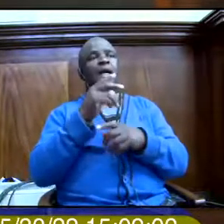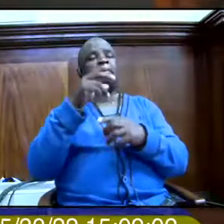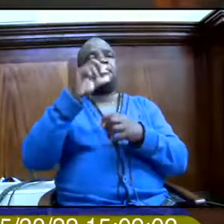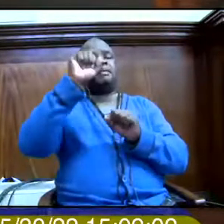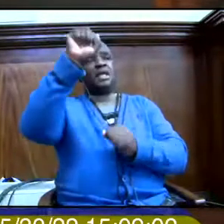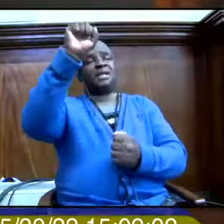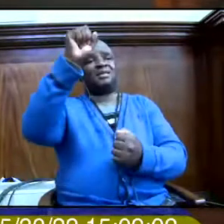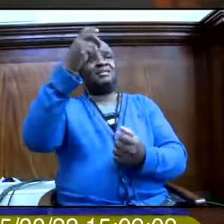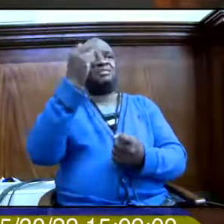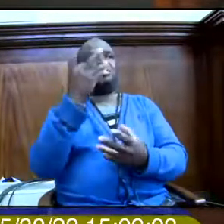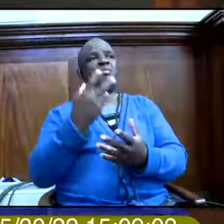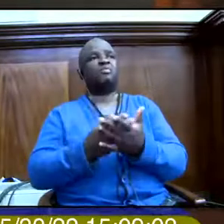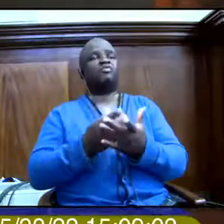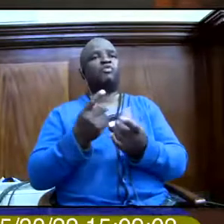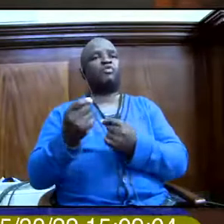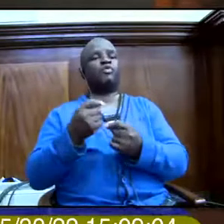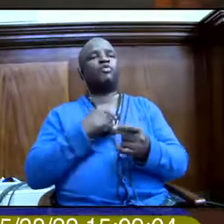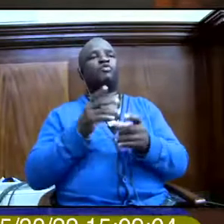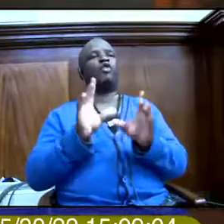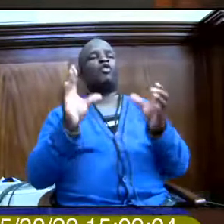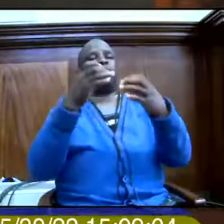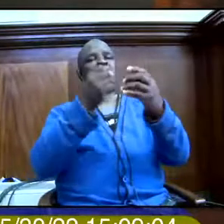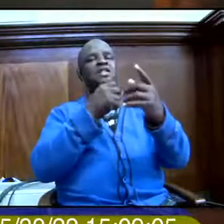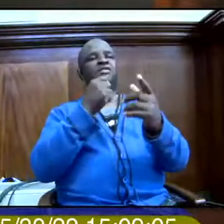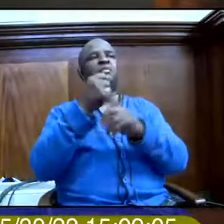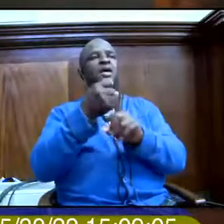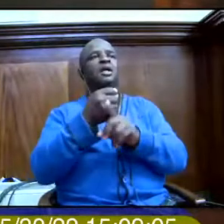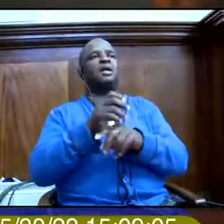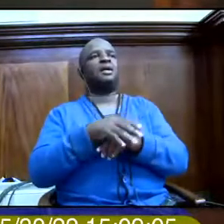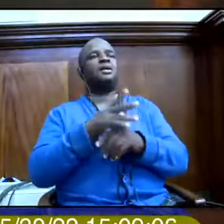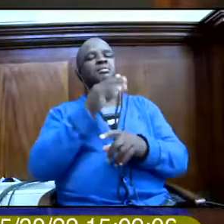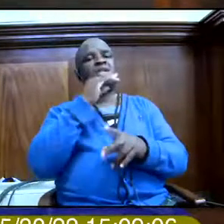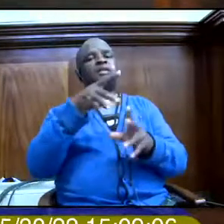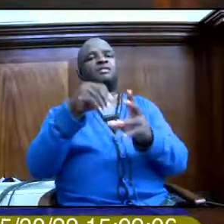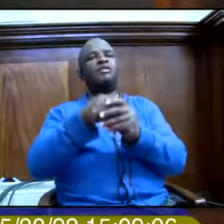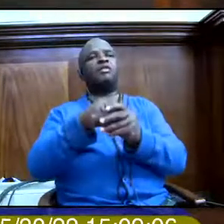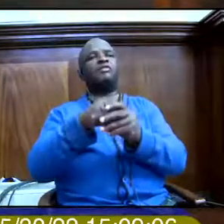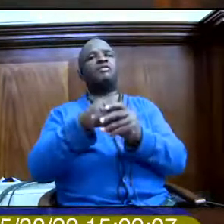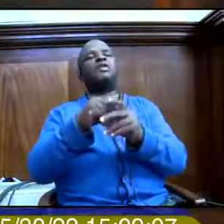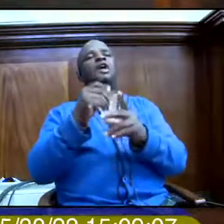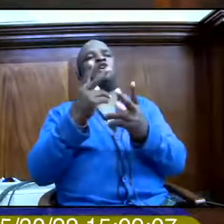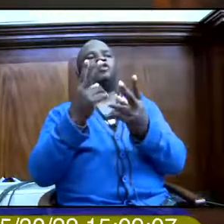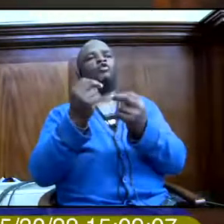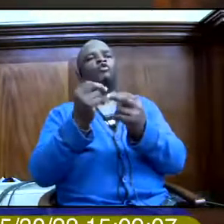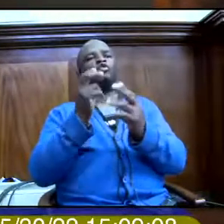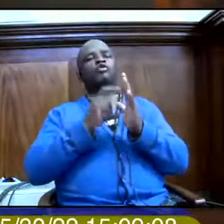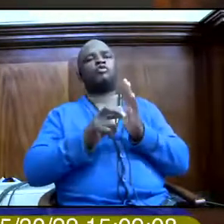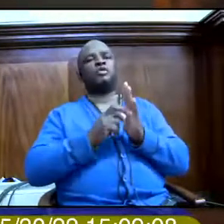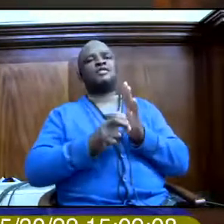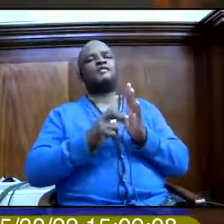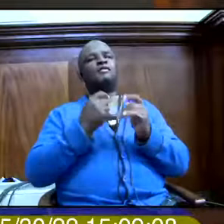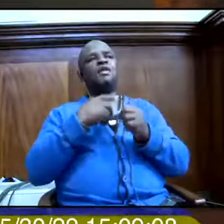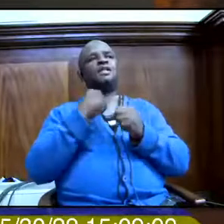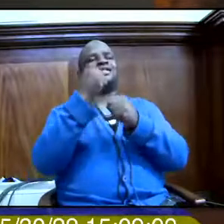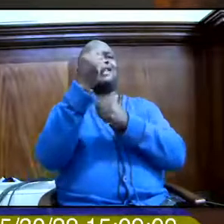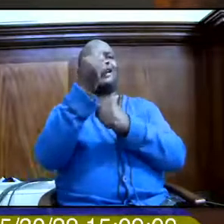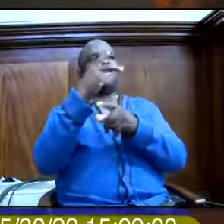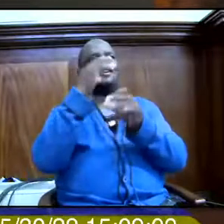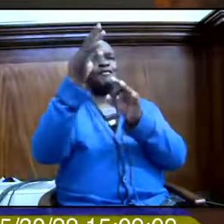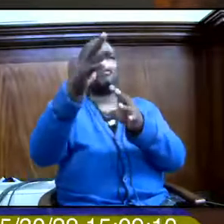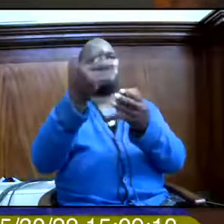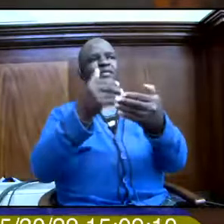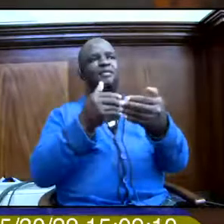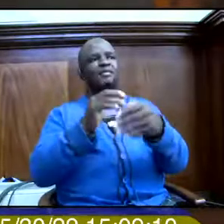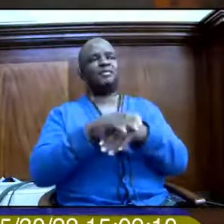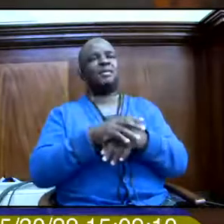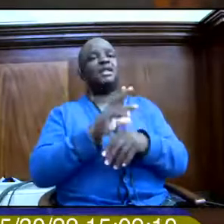conduct on collective bargaining which includes new rules about strike notices as software